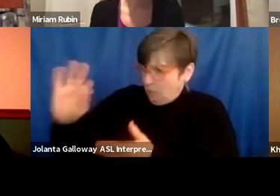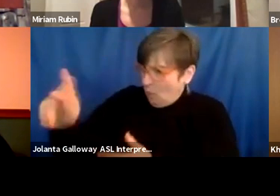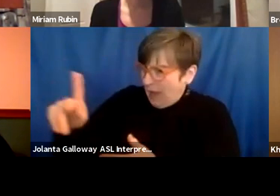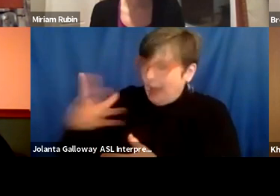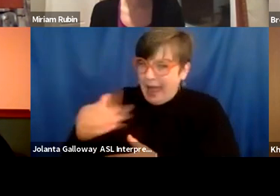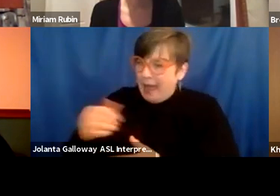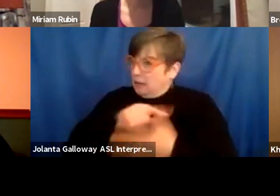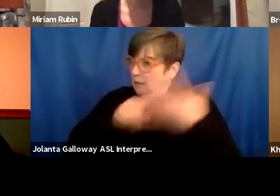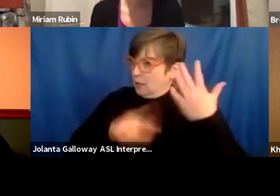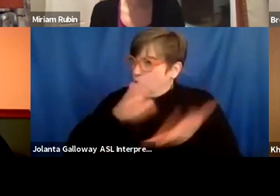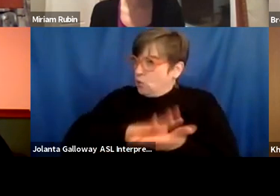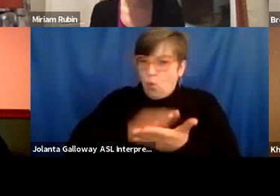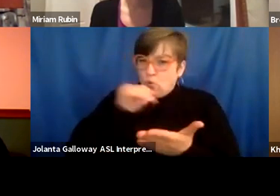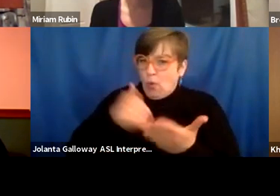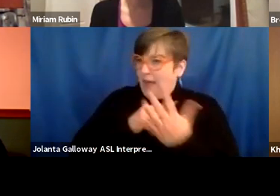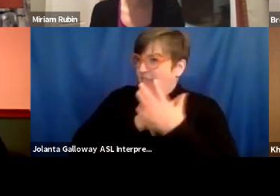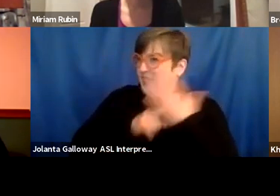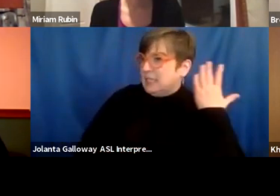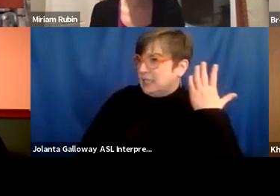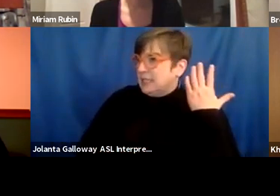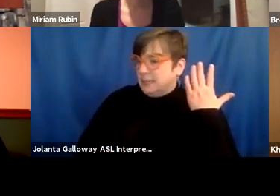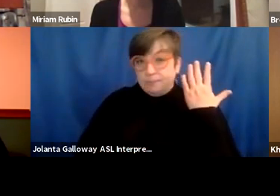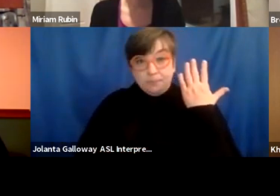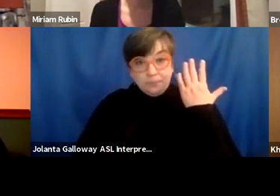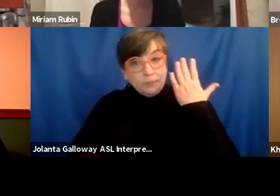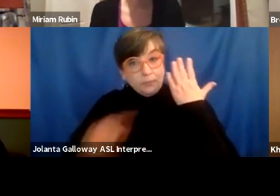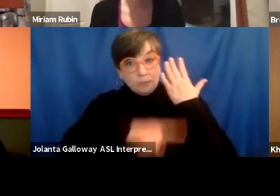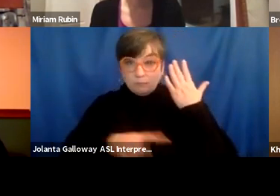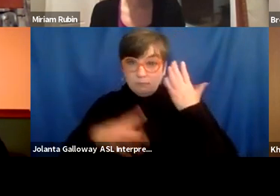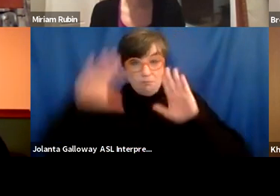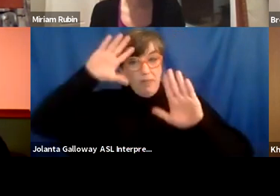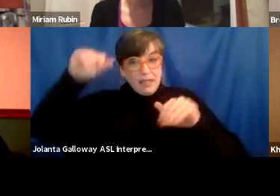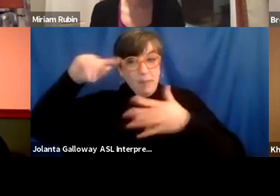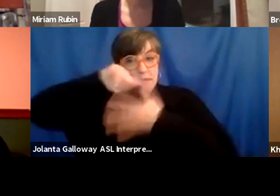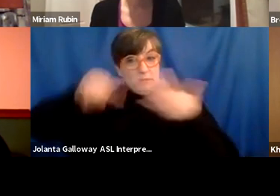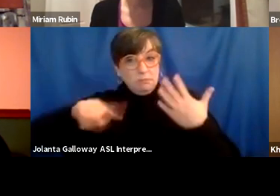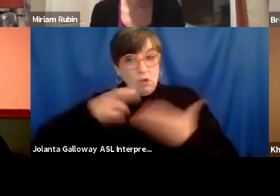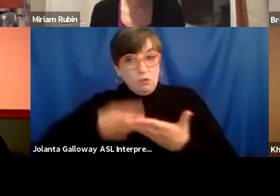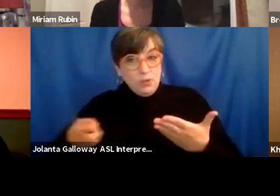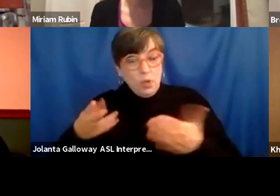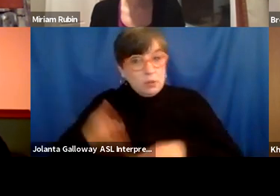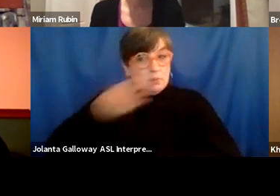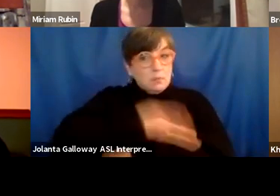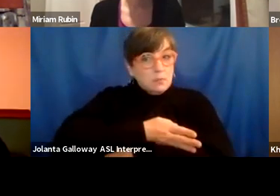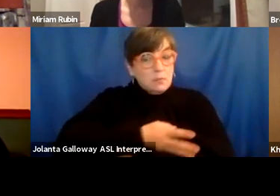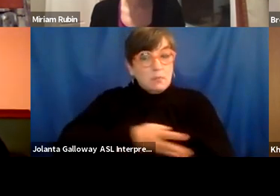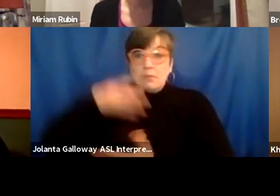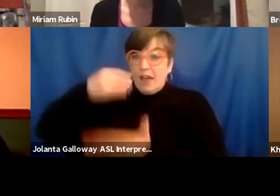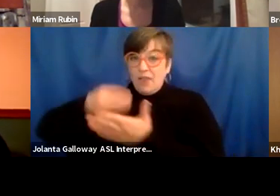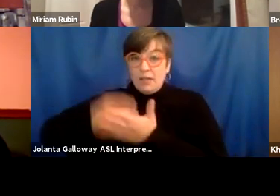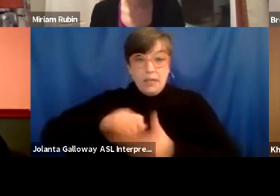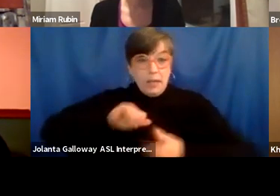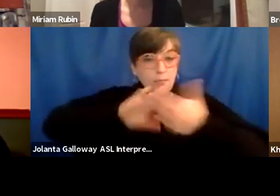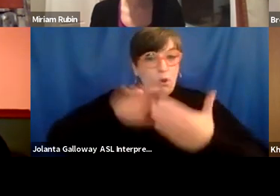and started to increase the expectations of these resources need to be in a school, and the funding mechanism needs to get us